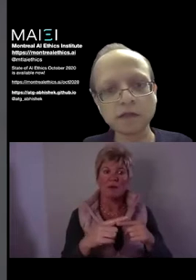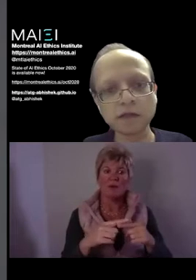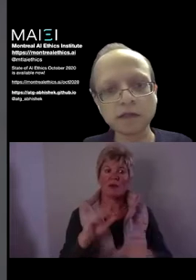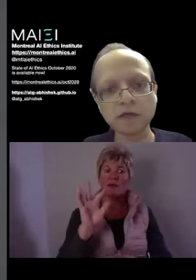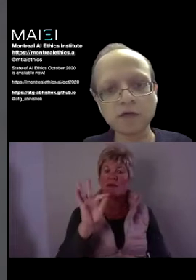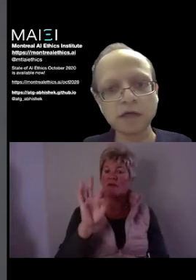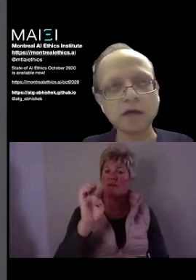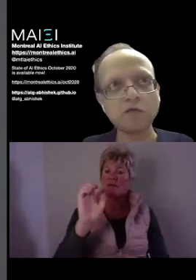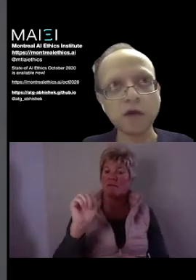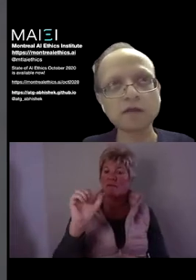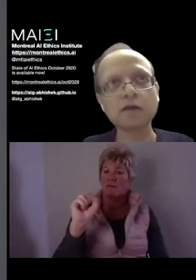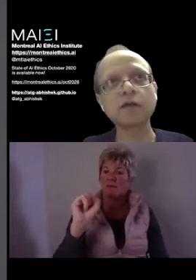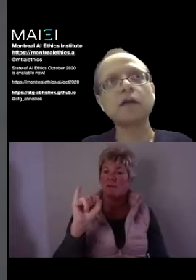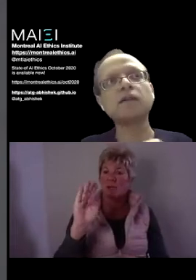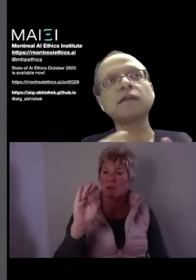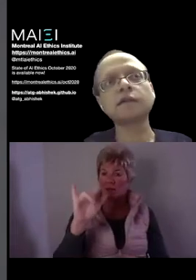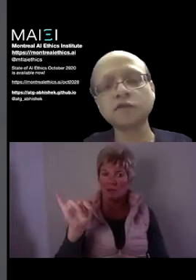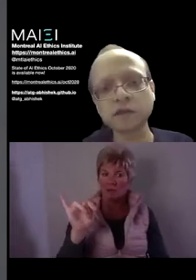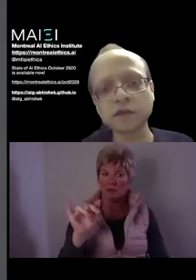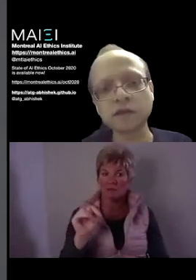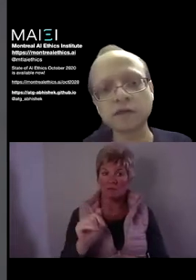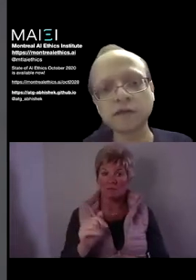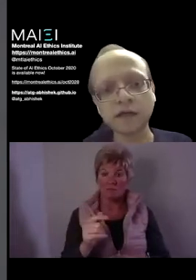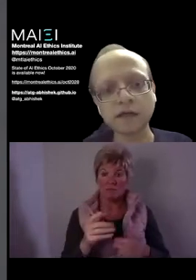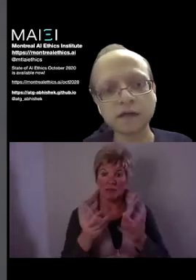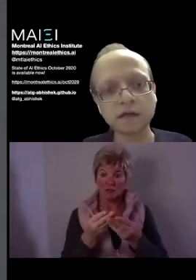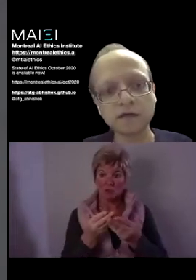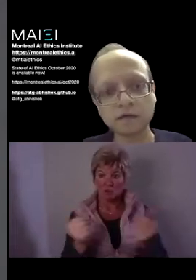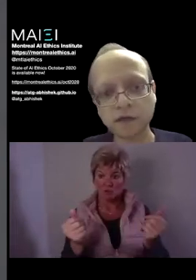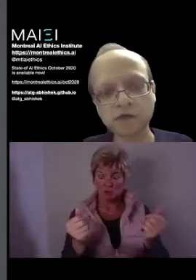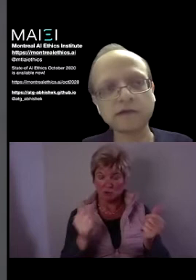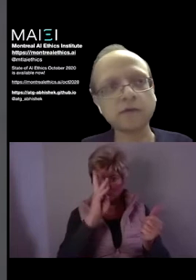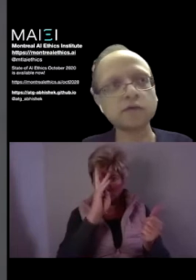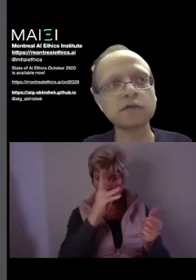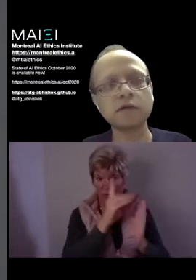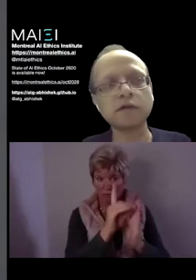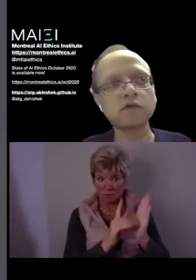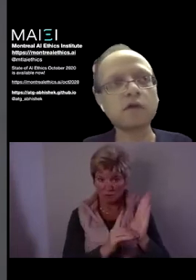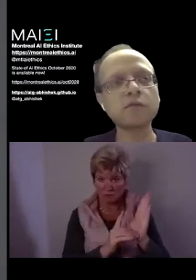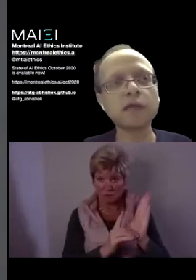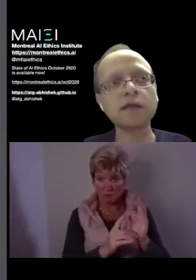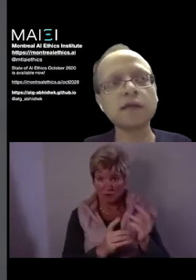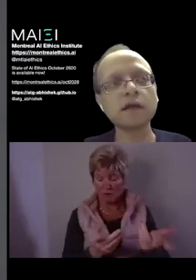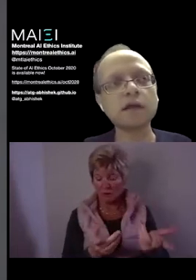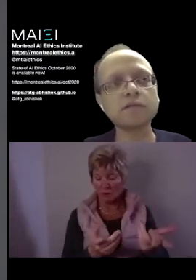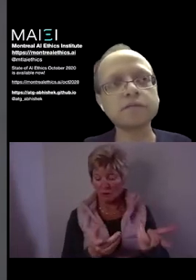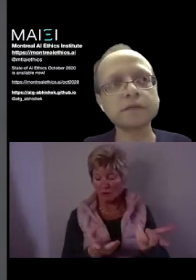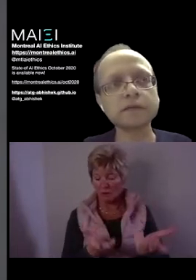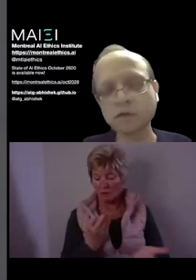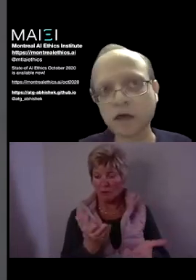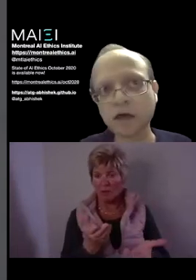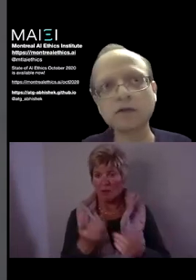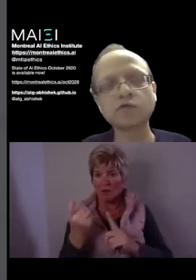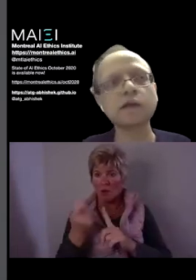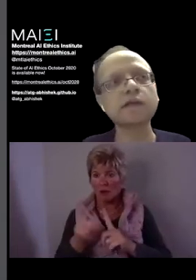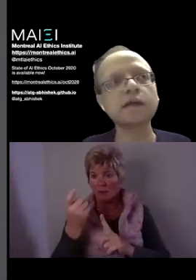when we're thinking about whether the solution that you're designing, say for example, automating some